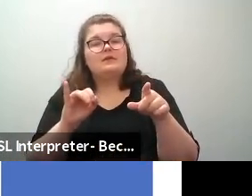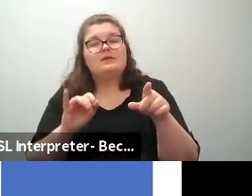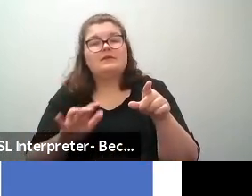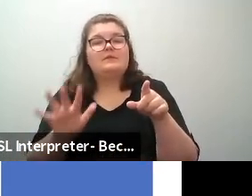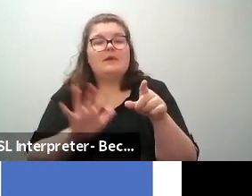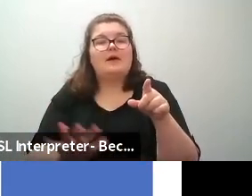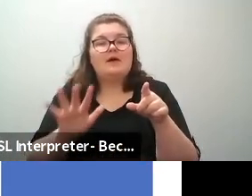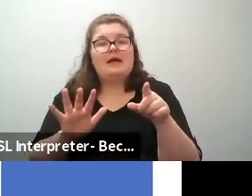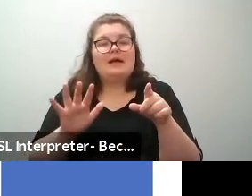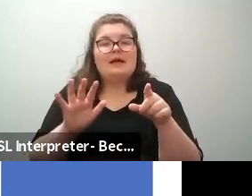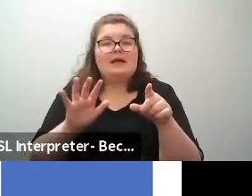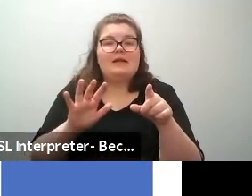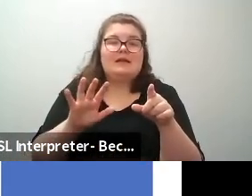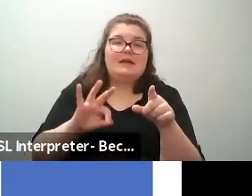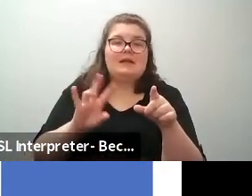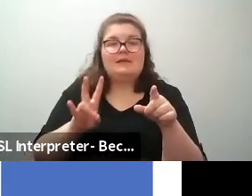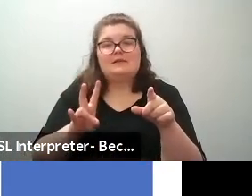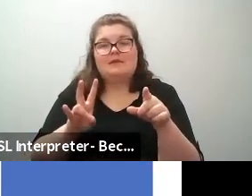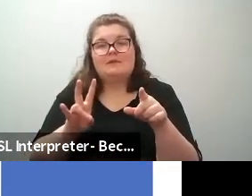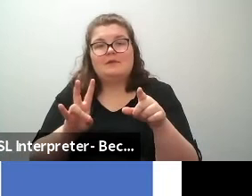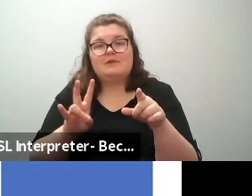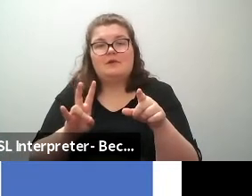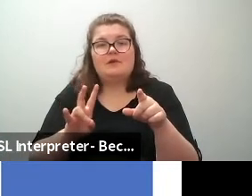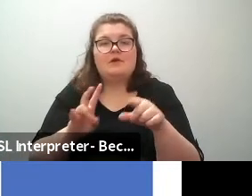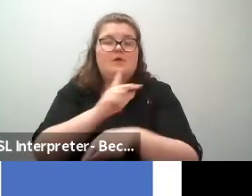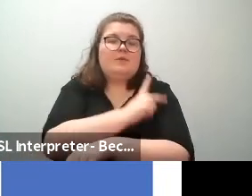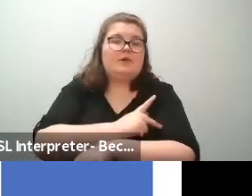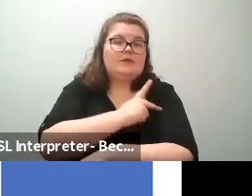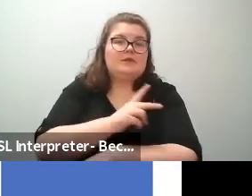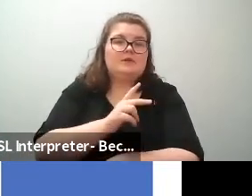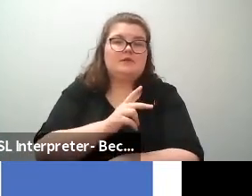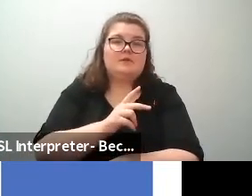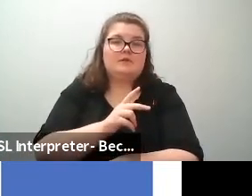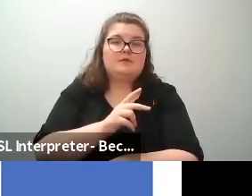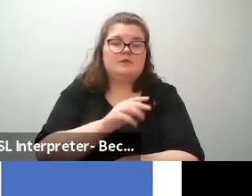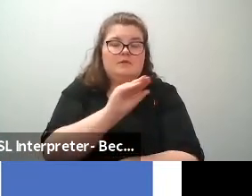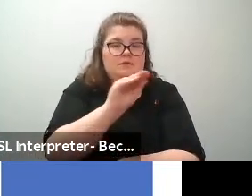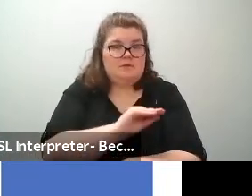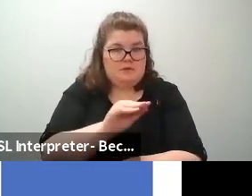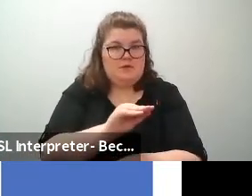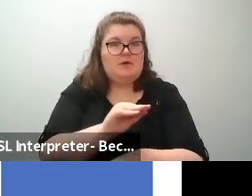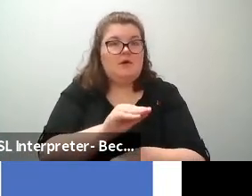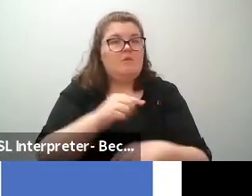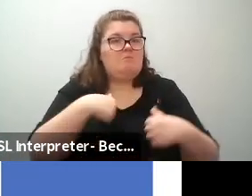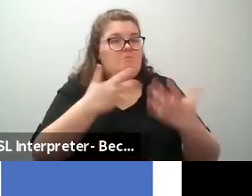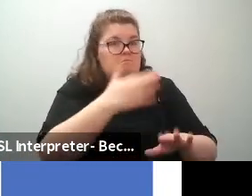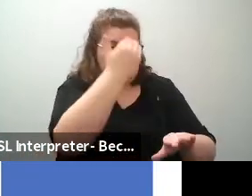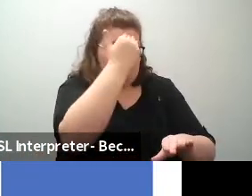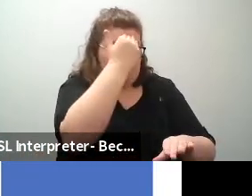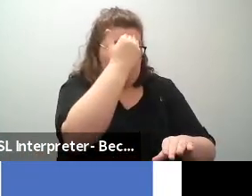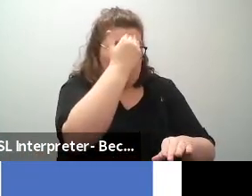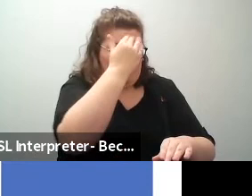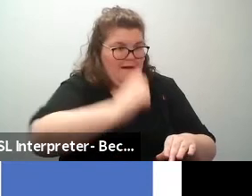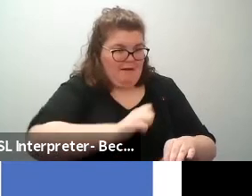our patients and families, and 13% scored as low health literacy on that question. We broke down the